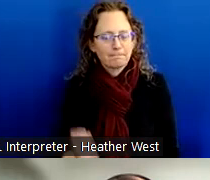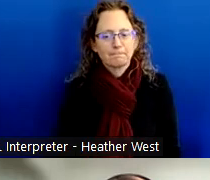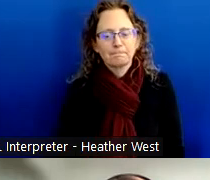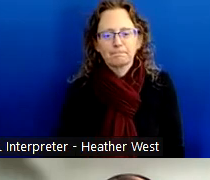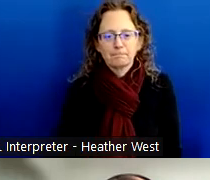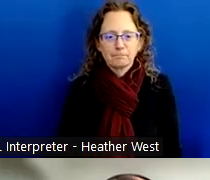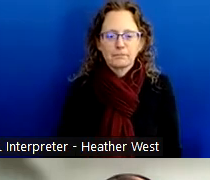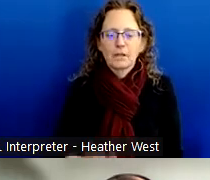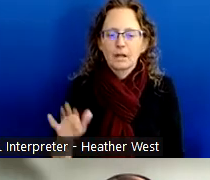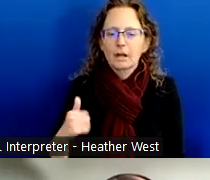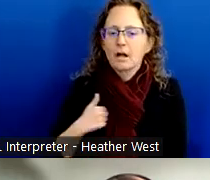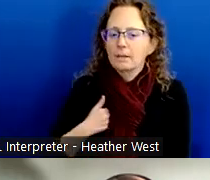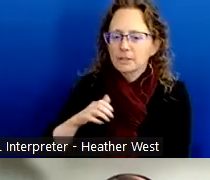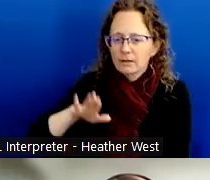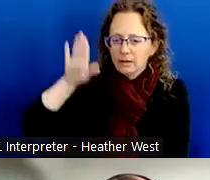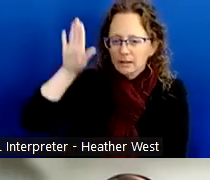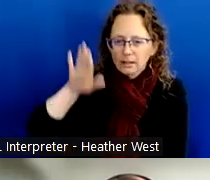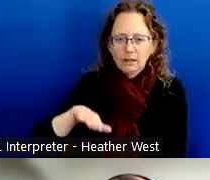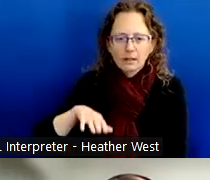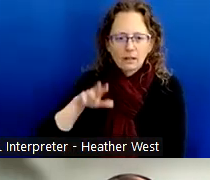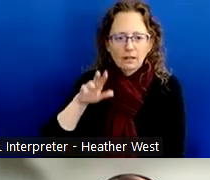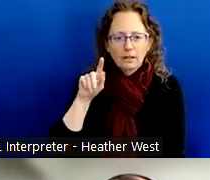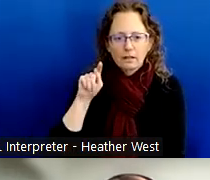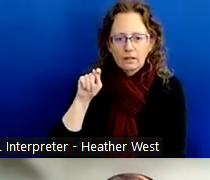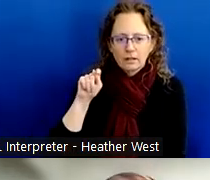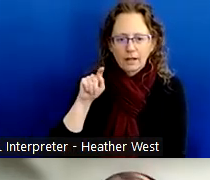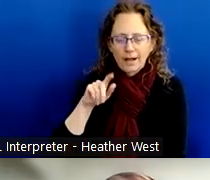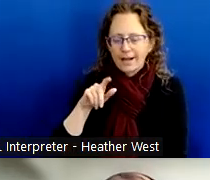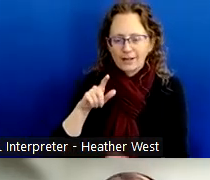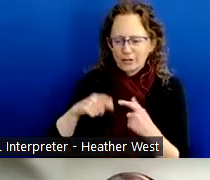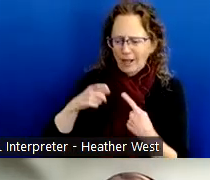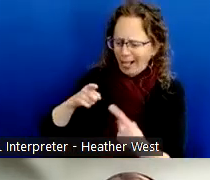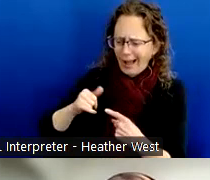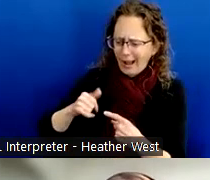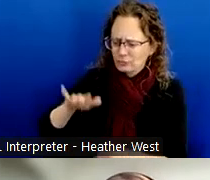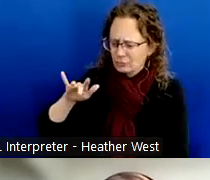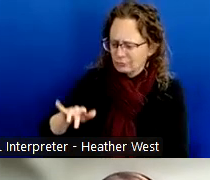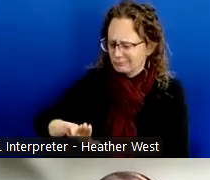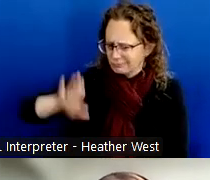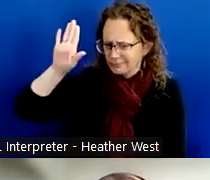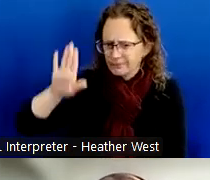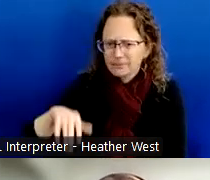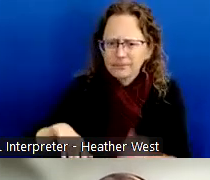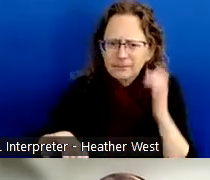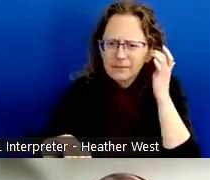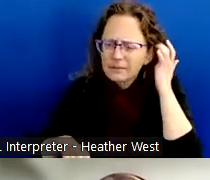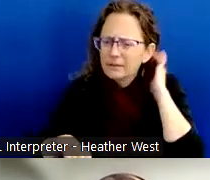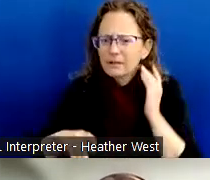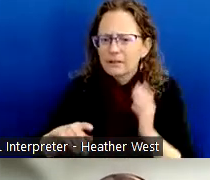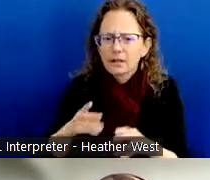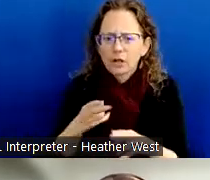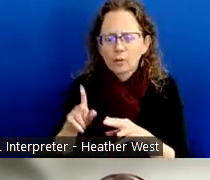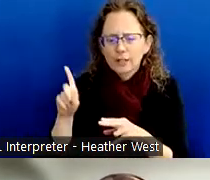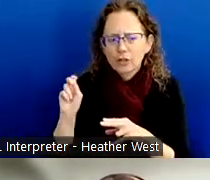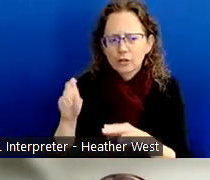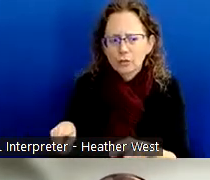I'm sorry, this is Kanika. I have a question, but I couldn't figure out how to raise my hand. I will get to my chat button. Quick question for you.